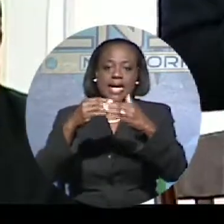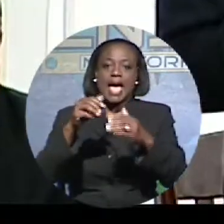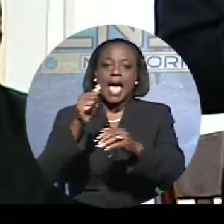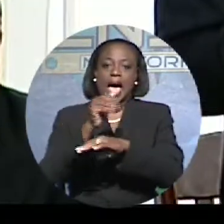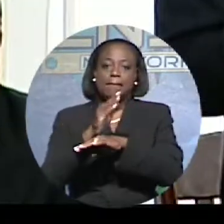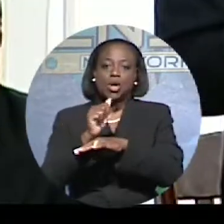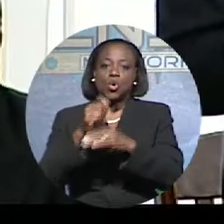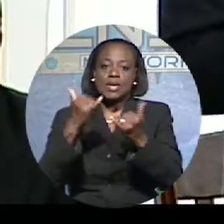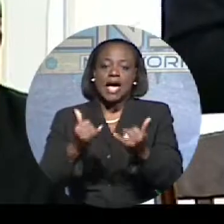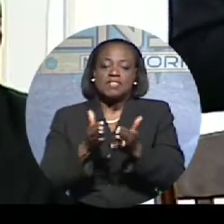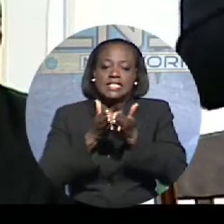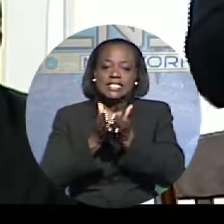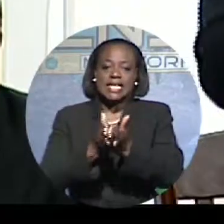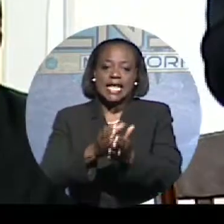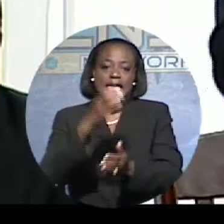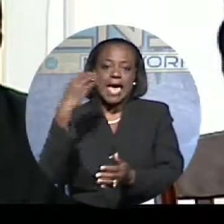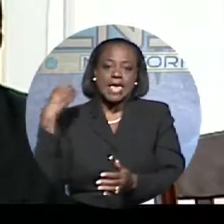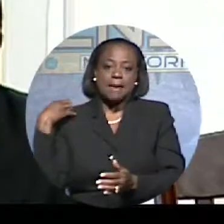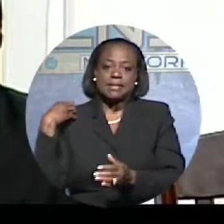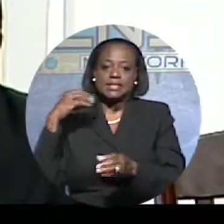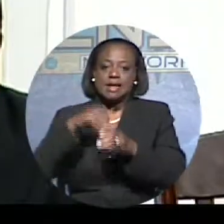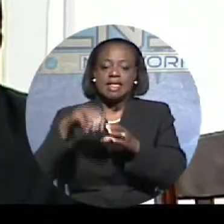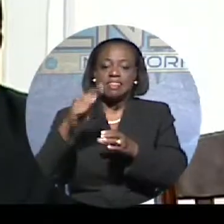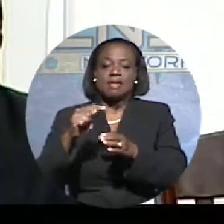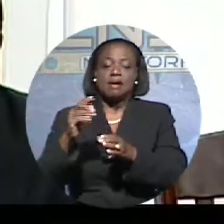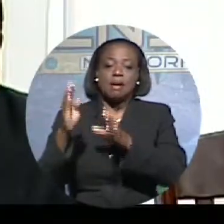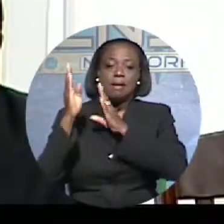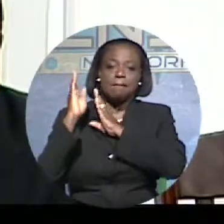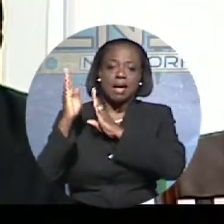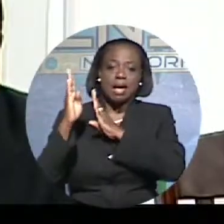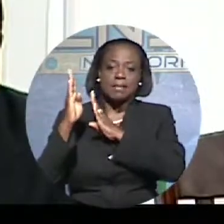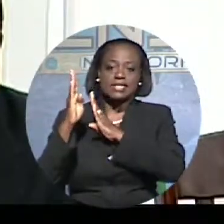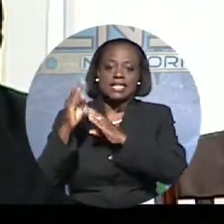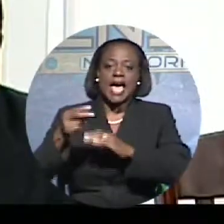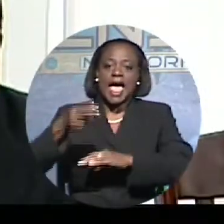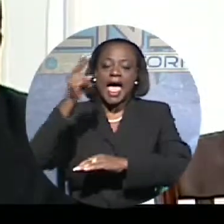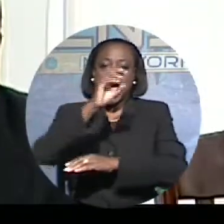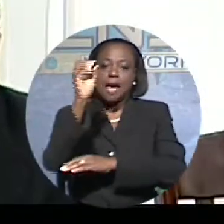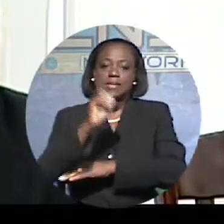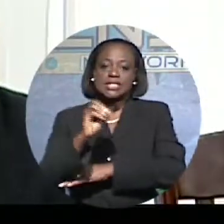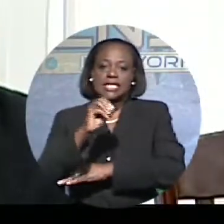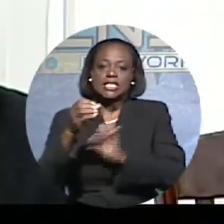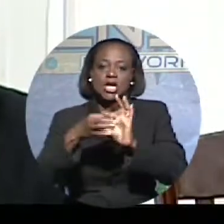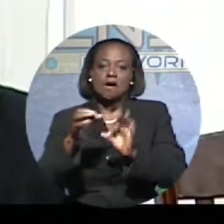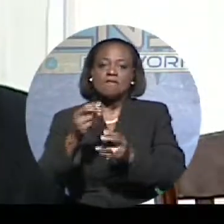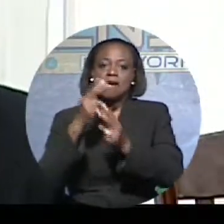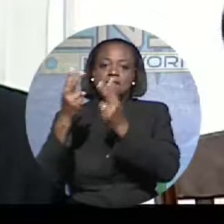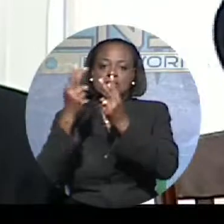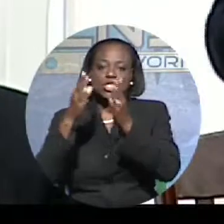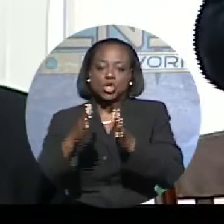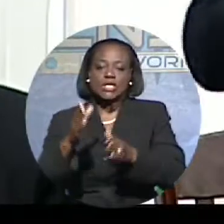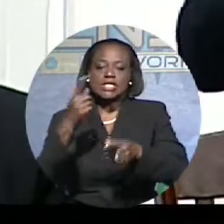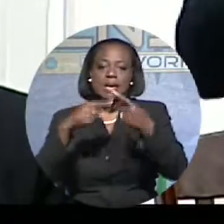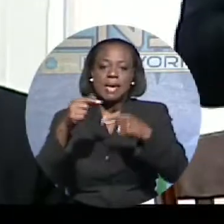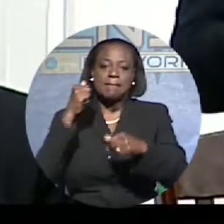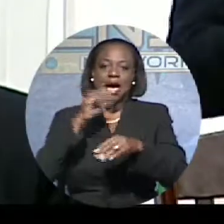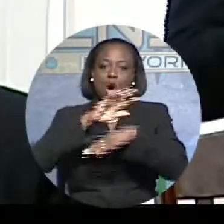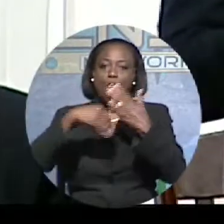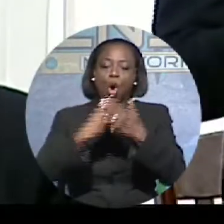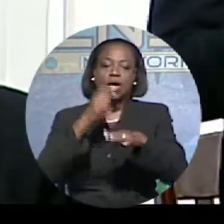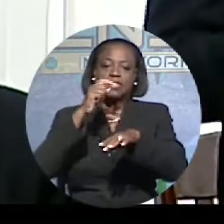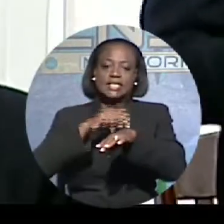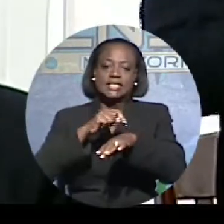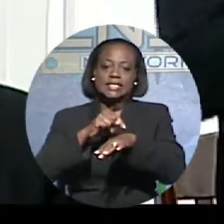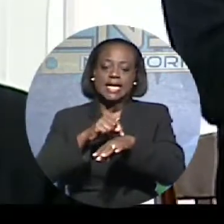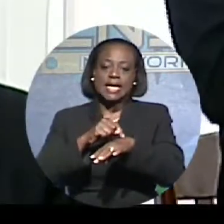the Bahamas and can boast of its high percentage of repeated visitors, hosting thousands of